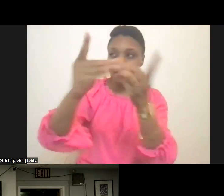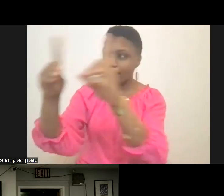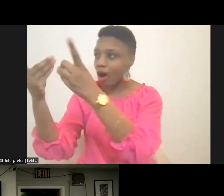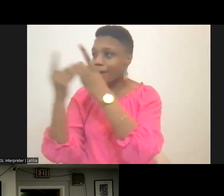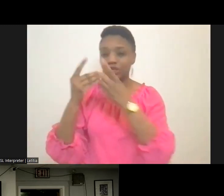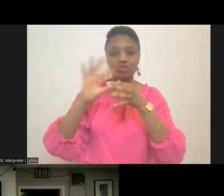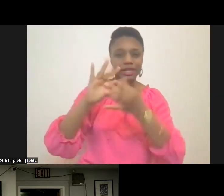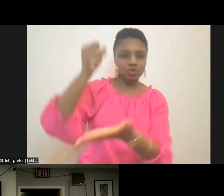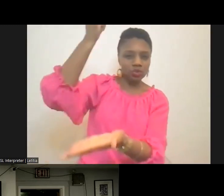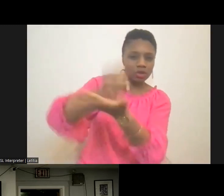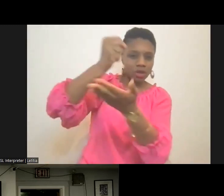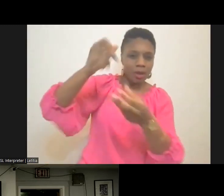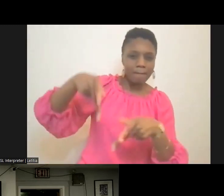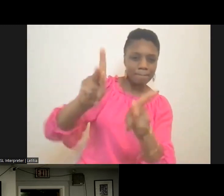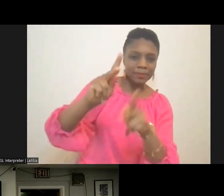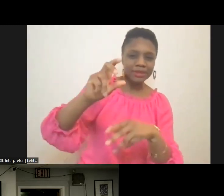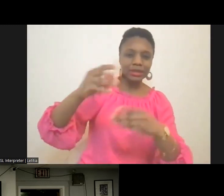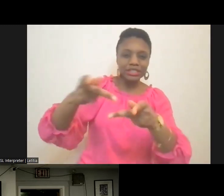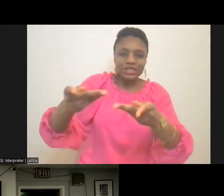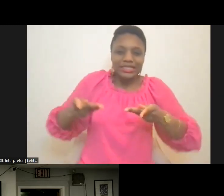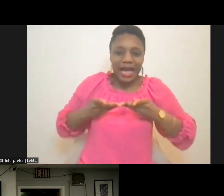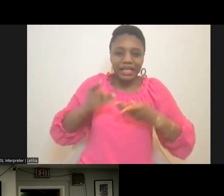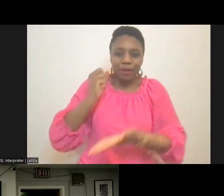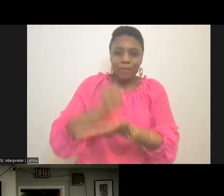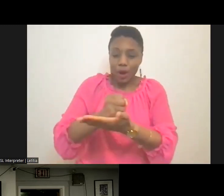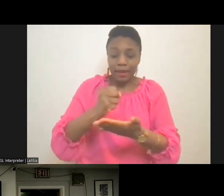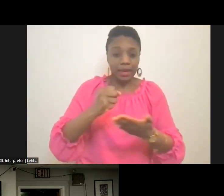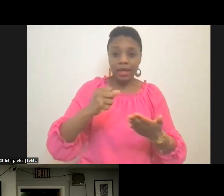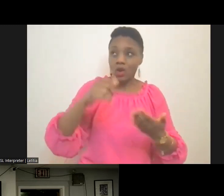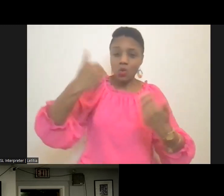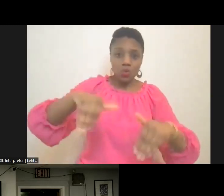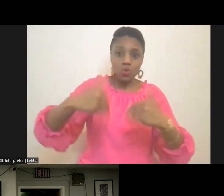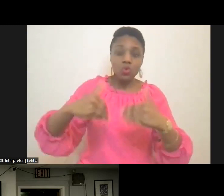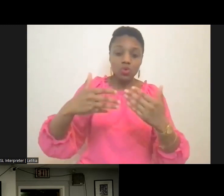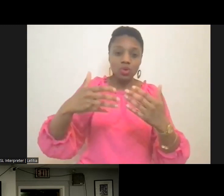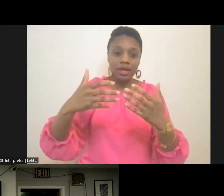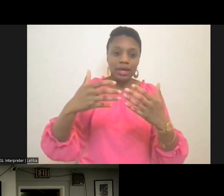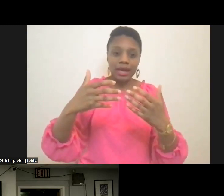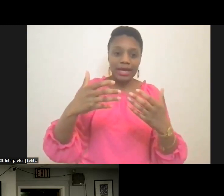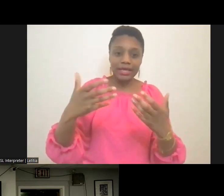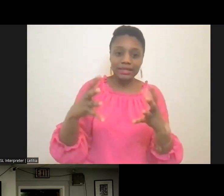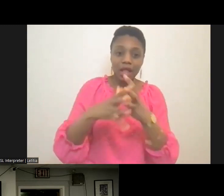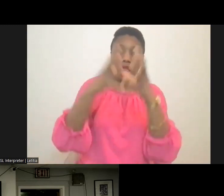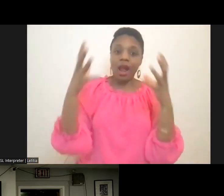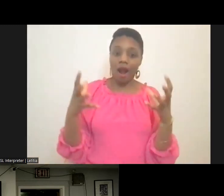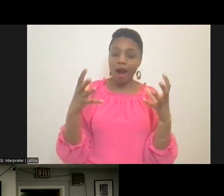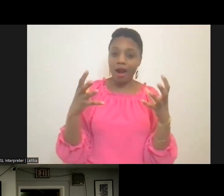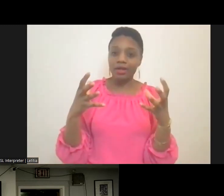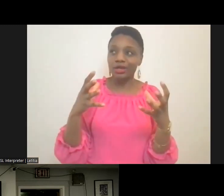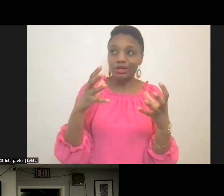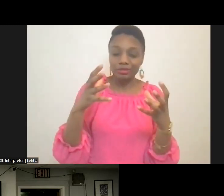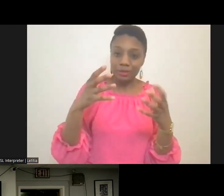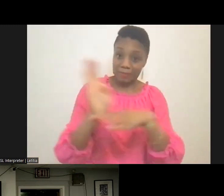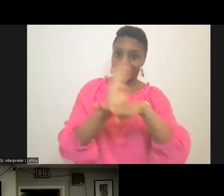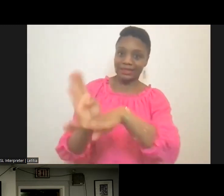siting, permitting, and all of that is really useful. But it's a lot, right, to process. So it's kind of hard to say, well, what is our mission?